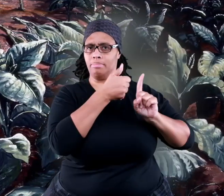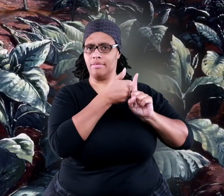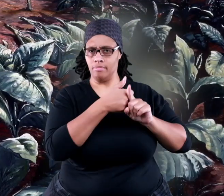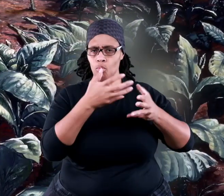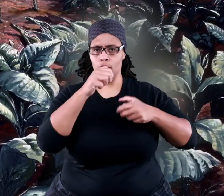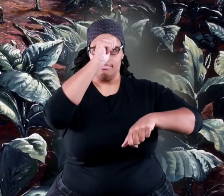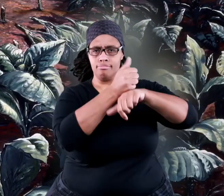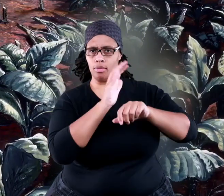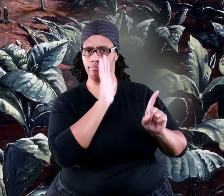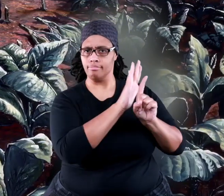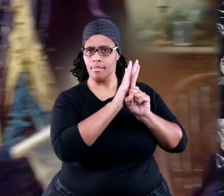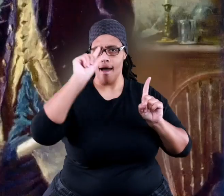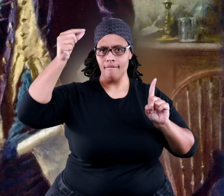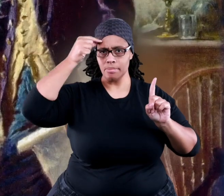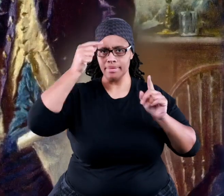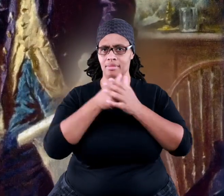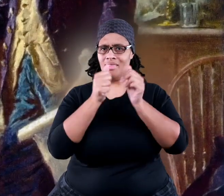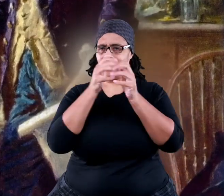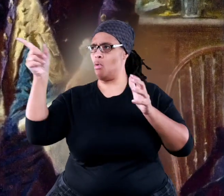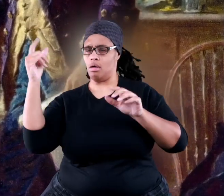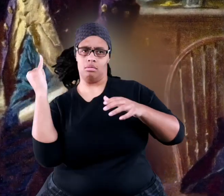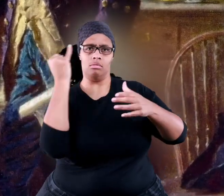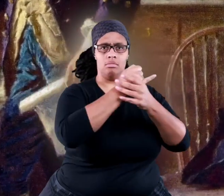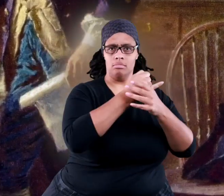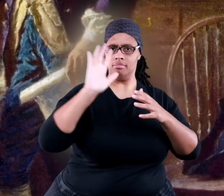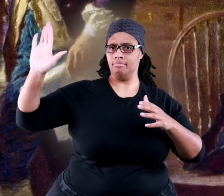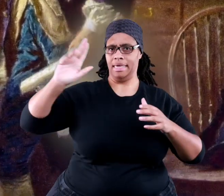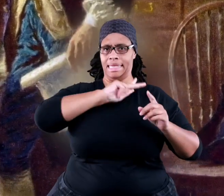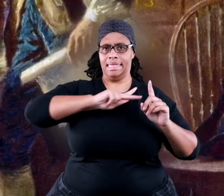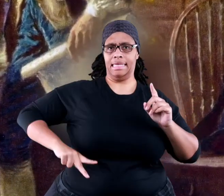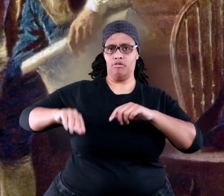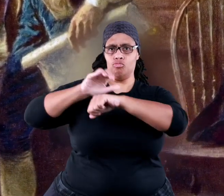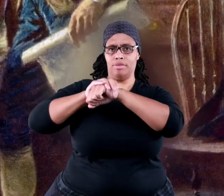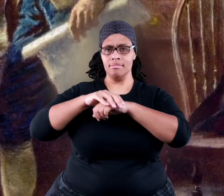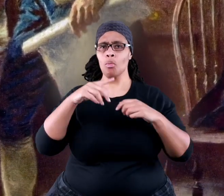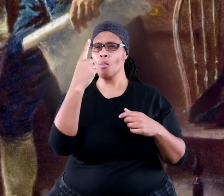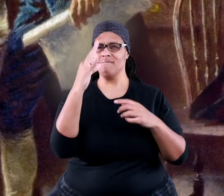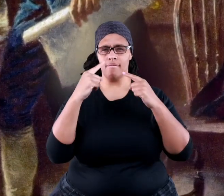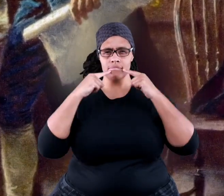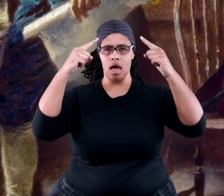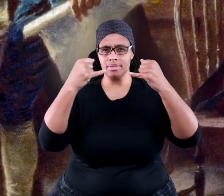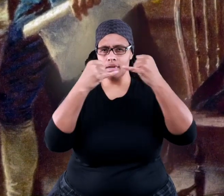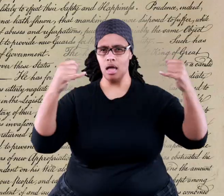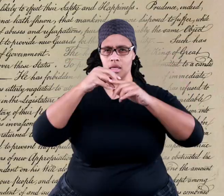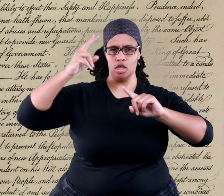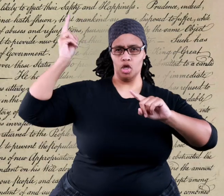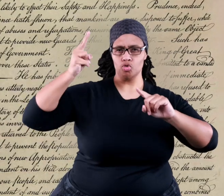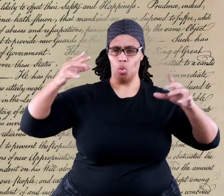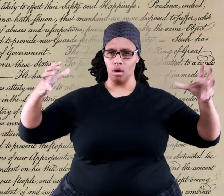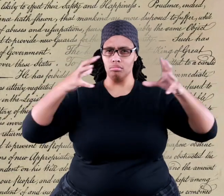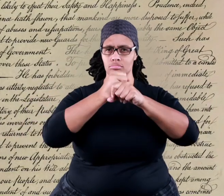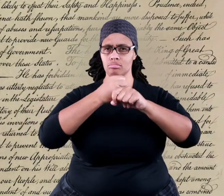govern themselves and establish their own government without interference from the King of Britain. One of the most famous lines in